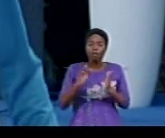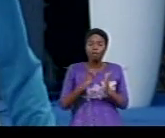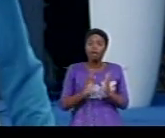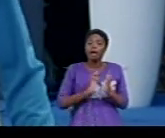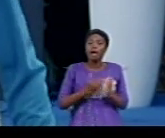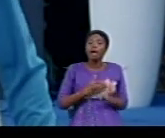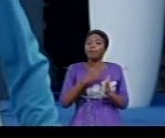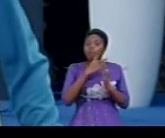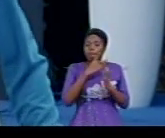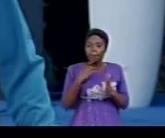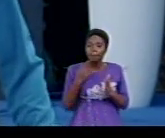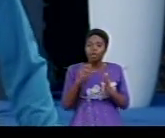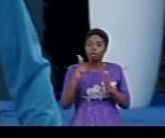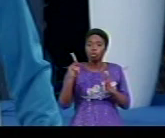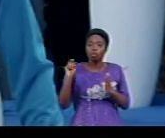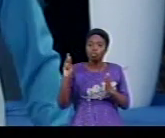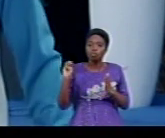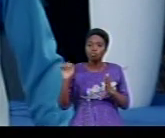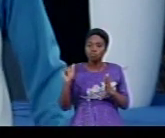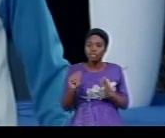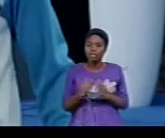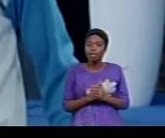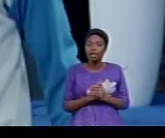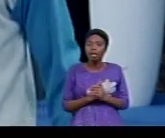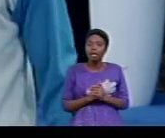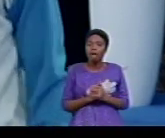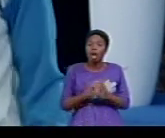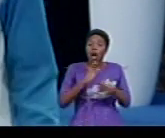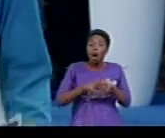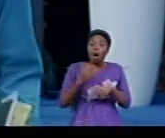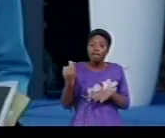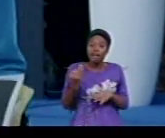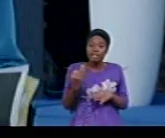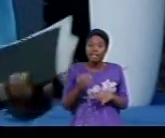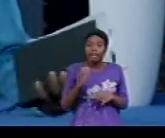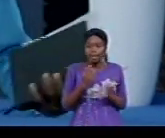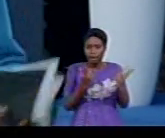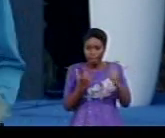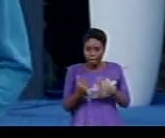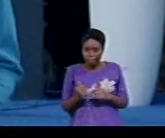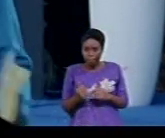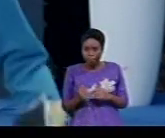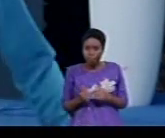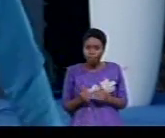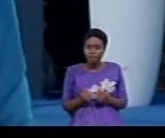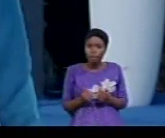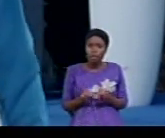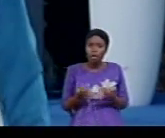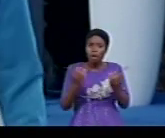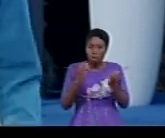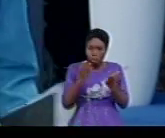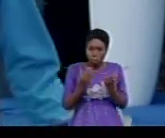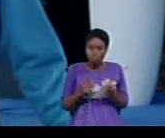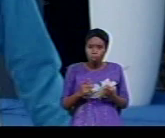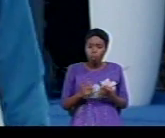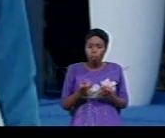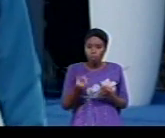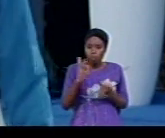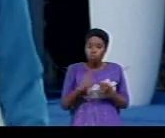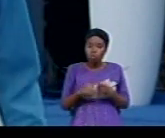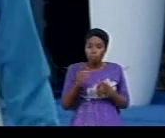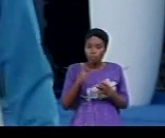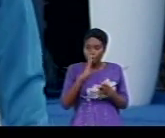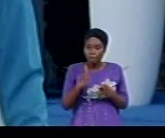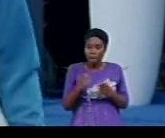of God. Praise the Lord. So on Friday, I came. I was supposed to be monitoring GS official page and taking